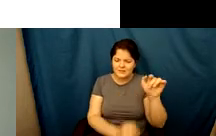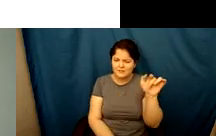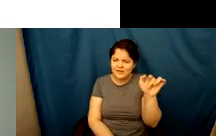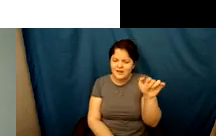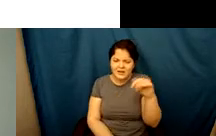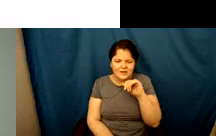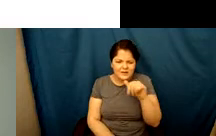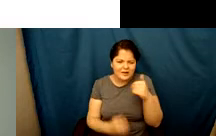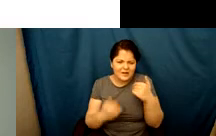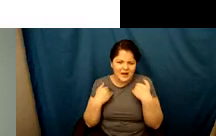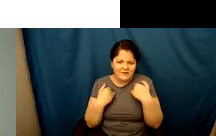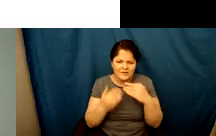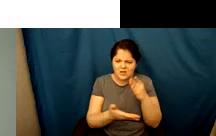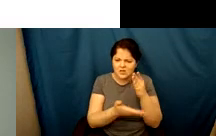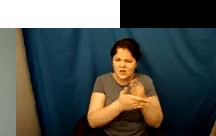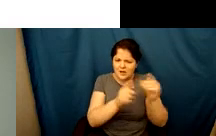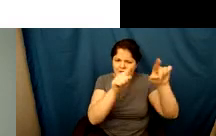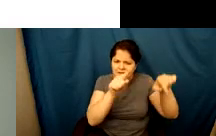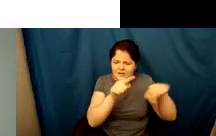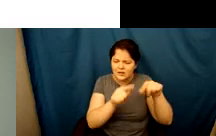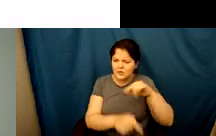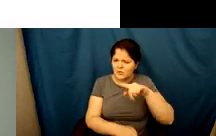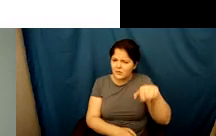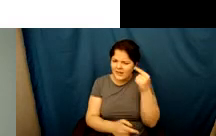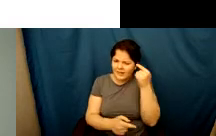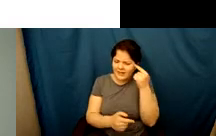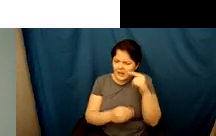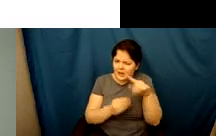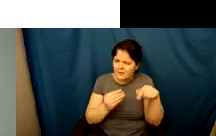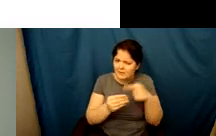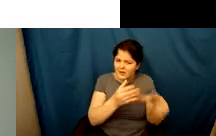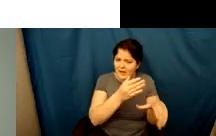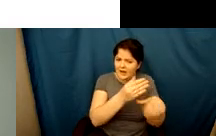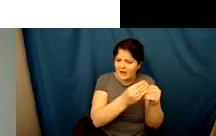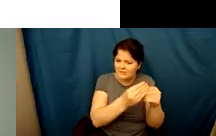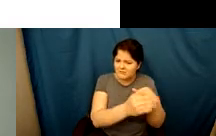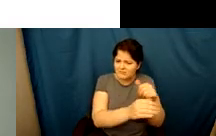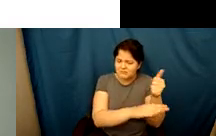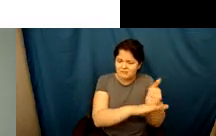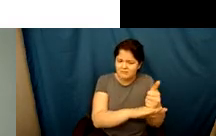that something you guys were looking at too, as far as flow and the control of traffic?